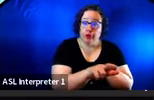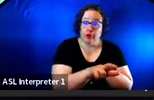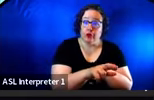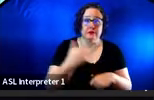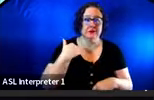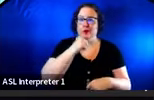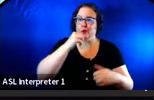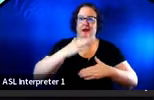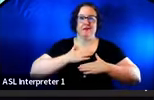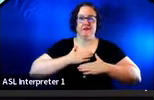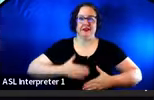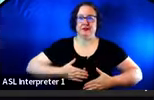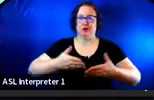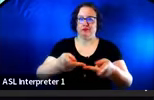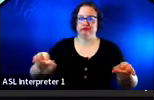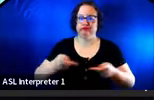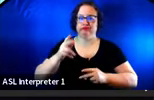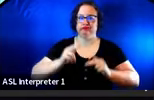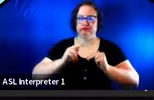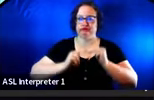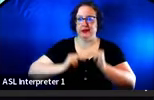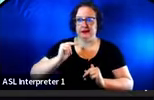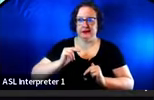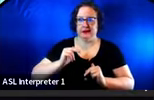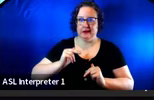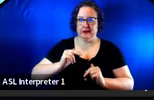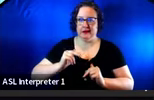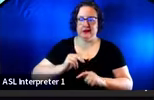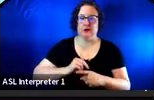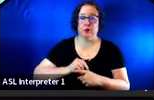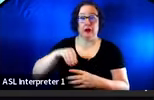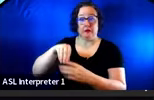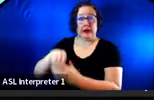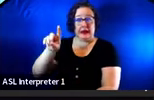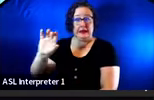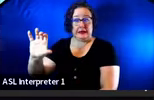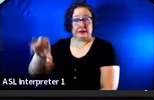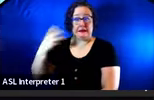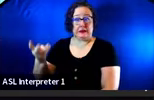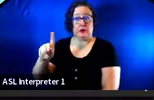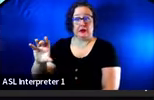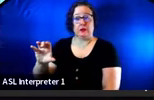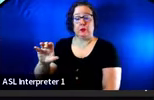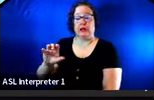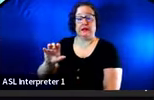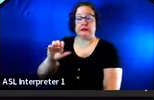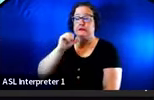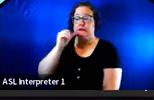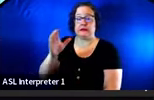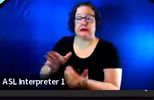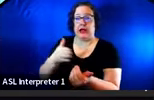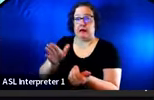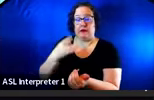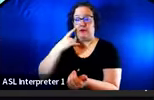physical location other than outside of Washington, D.C., which is cumbersome and not feasible for people